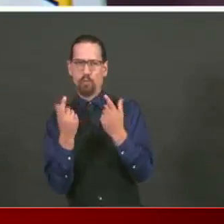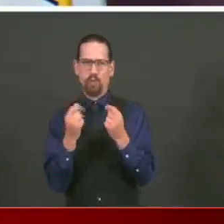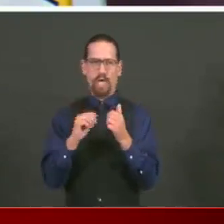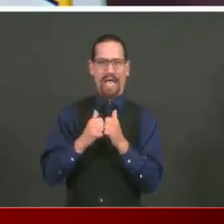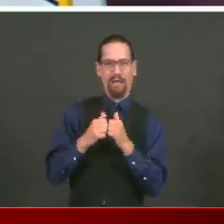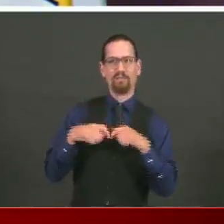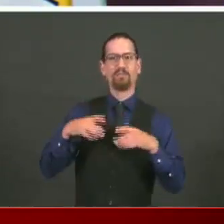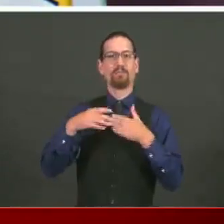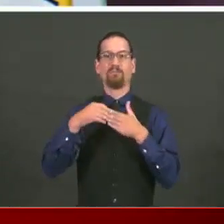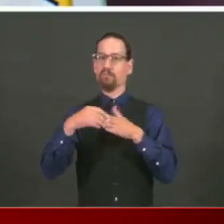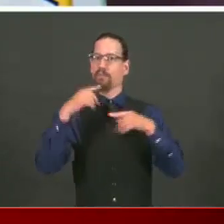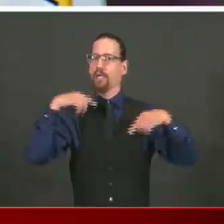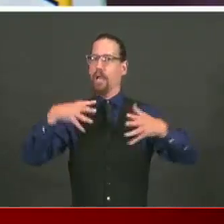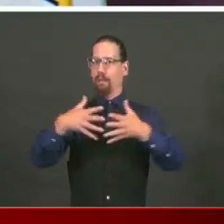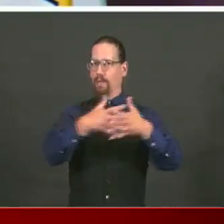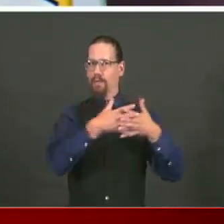compete.